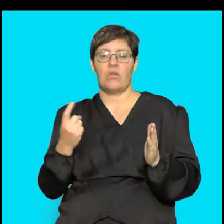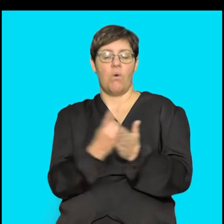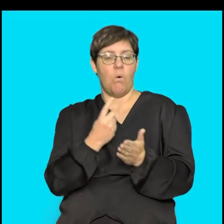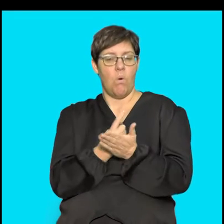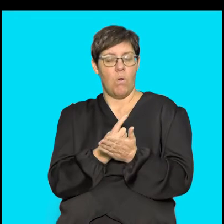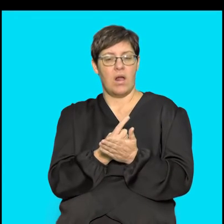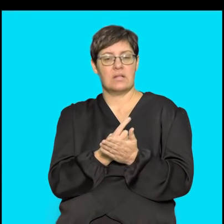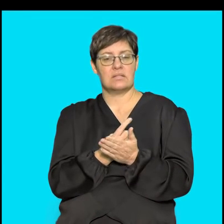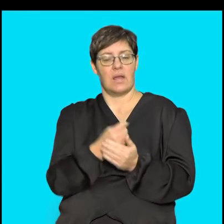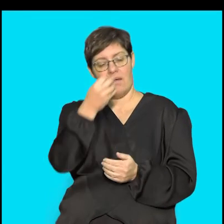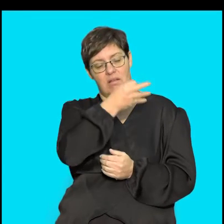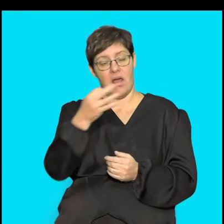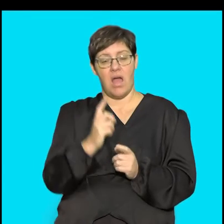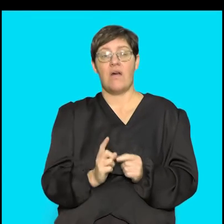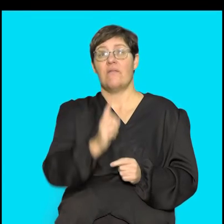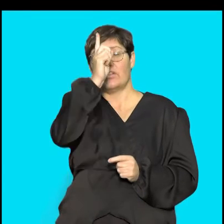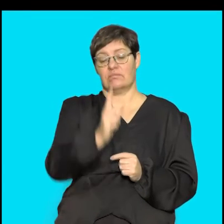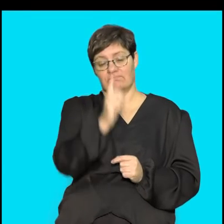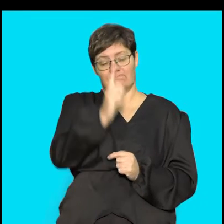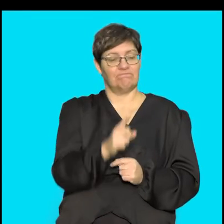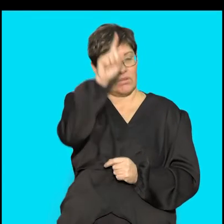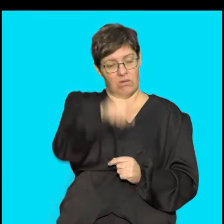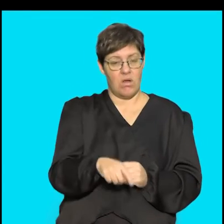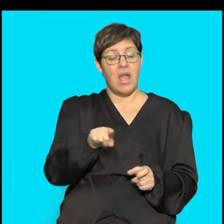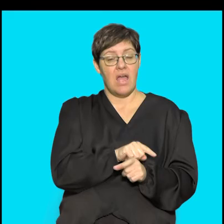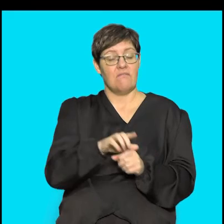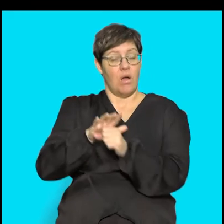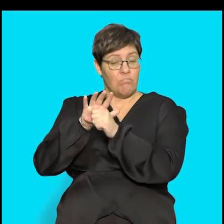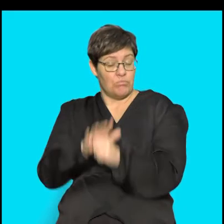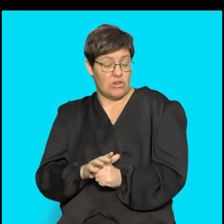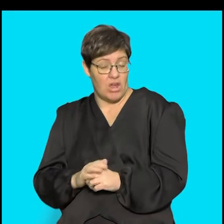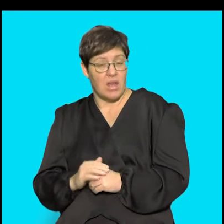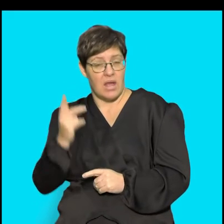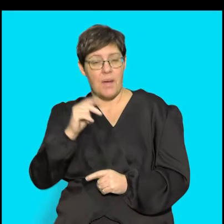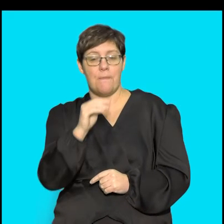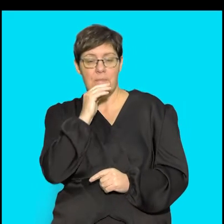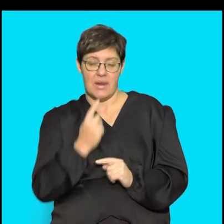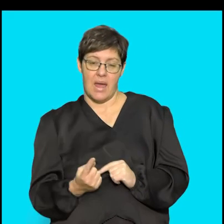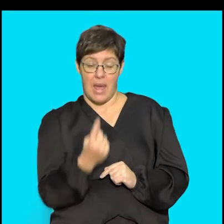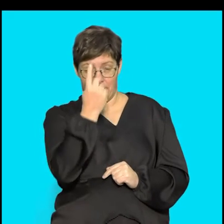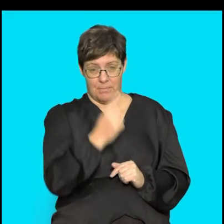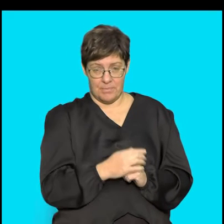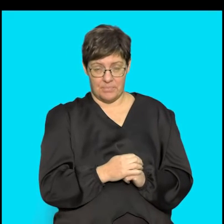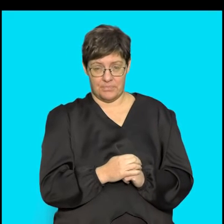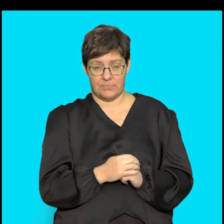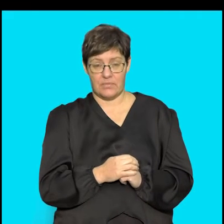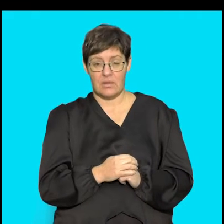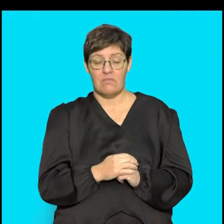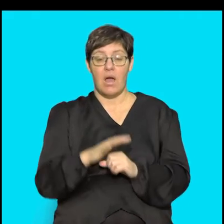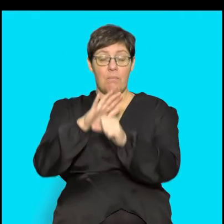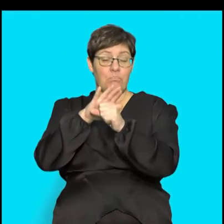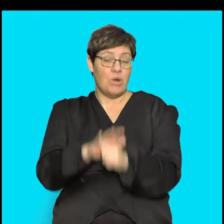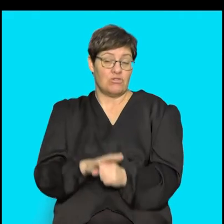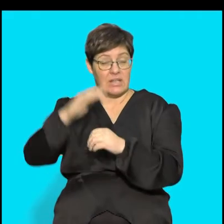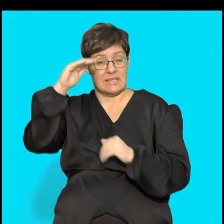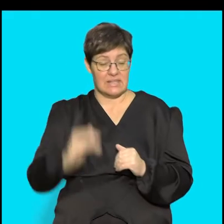there's always many vertical lines. If the pressure is increased, those vertical lines will be up. If the